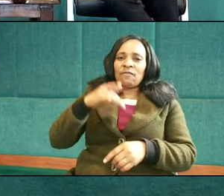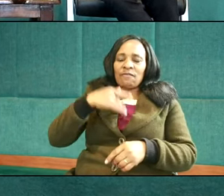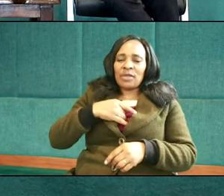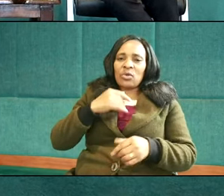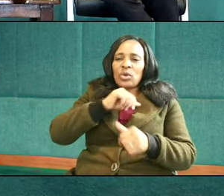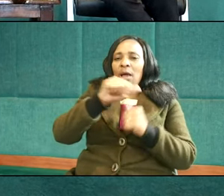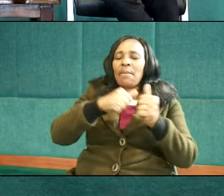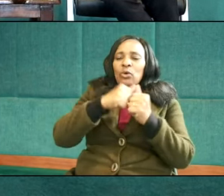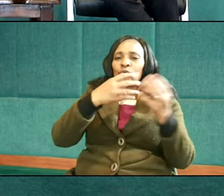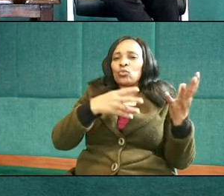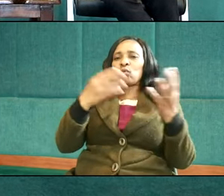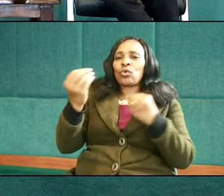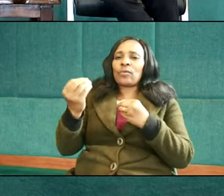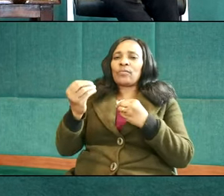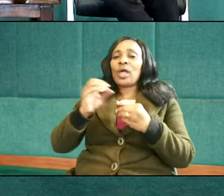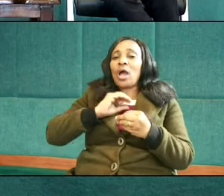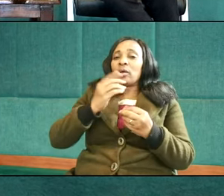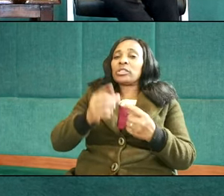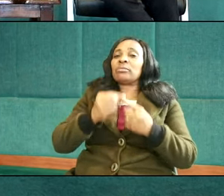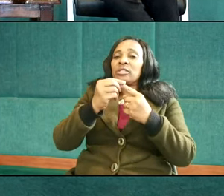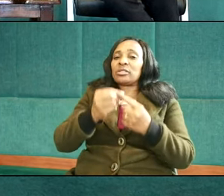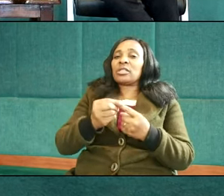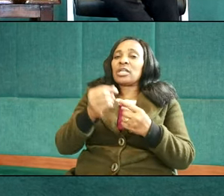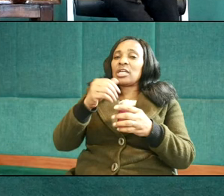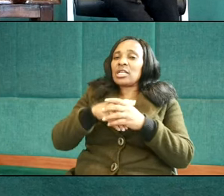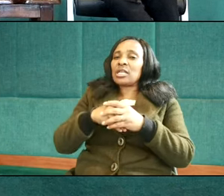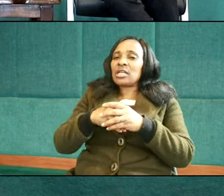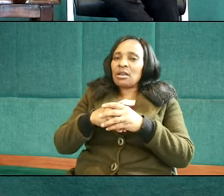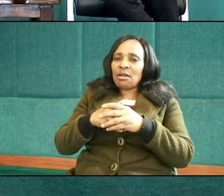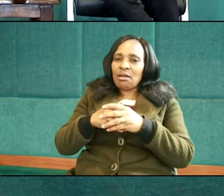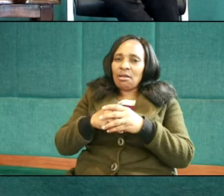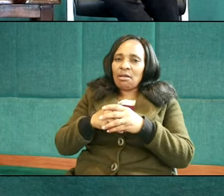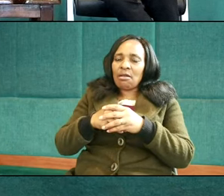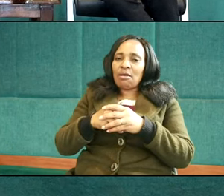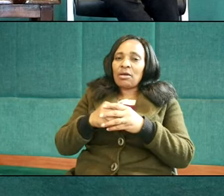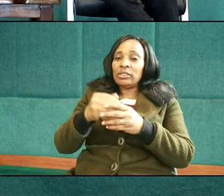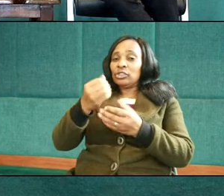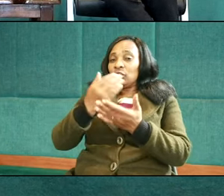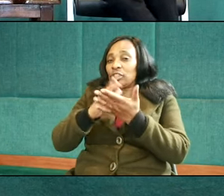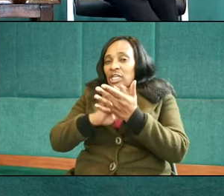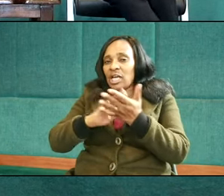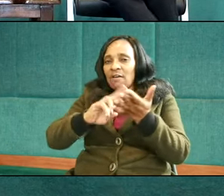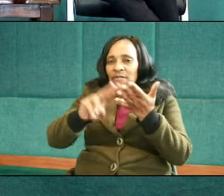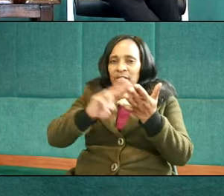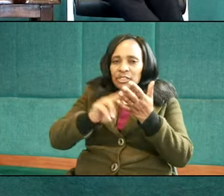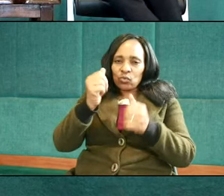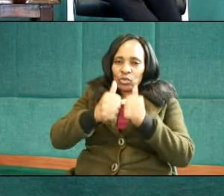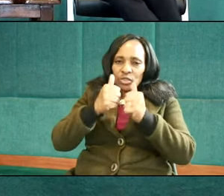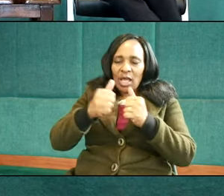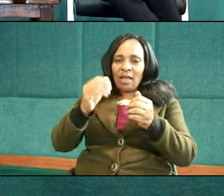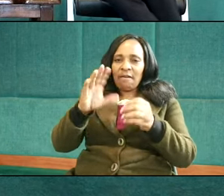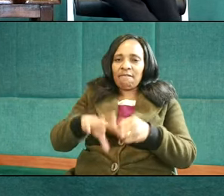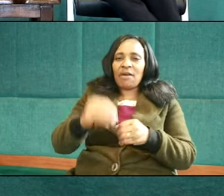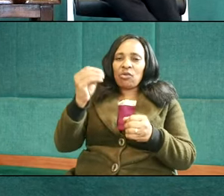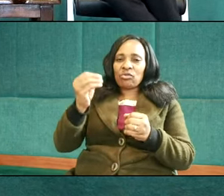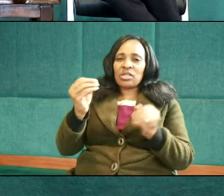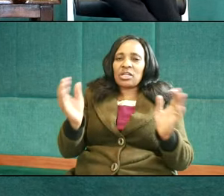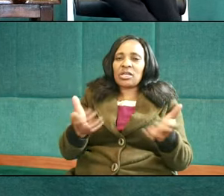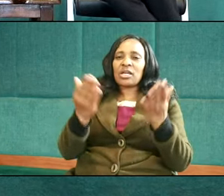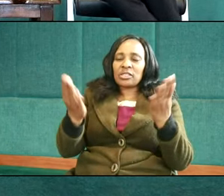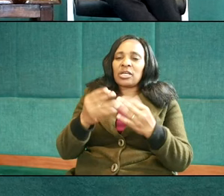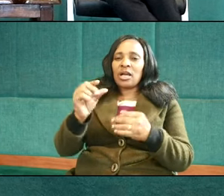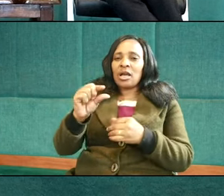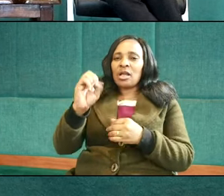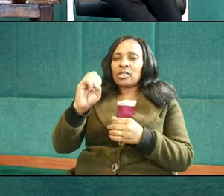fall. I would especially like to share a verse that I find quite encouraging in Galatians 6